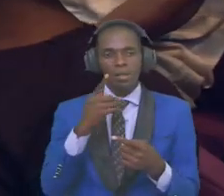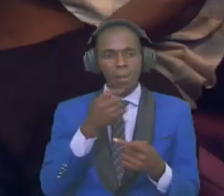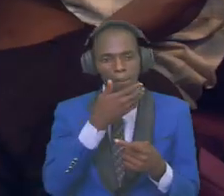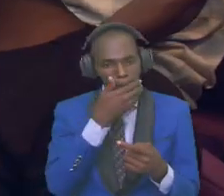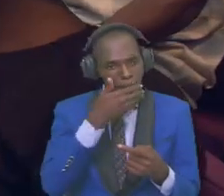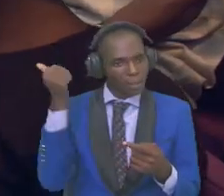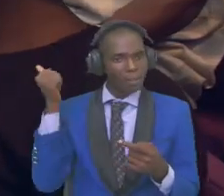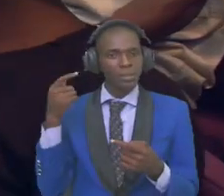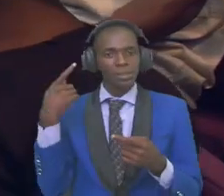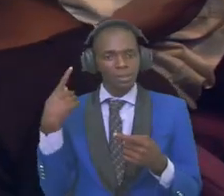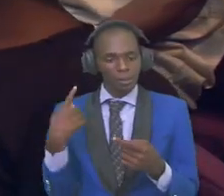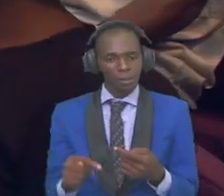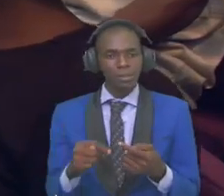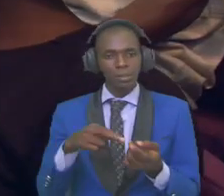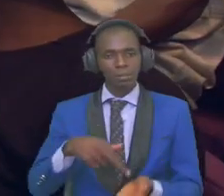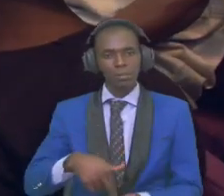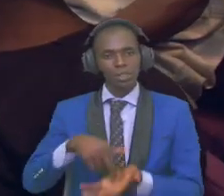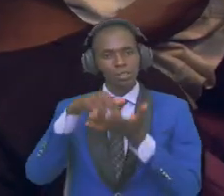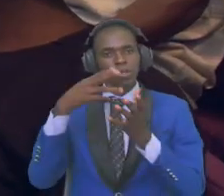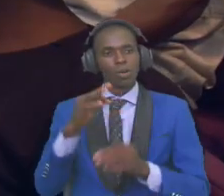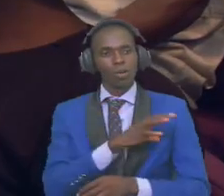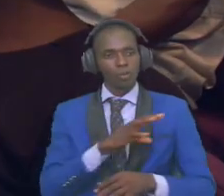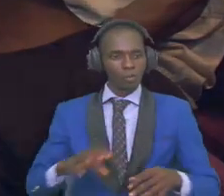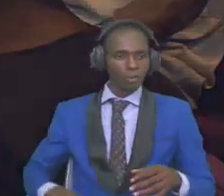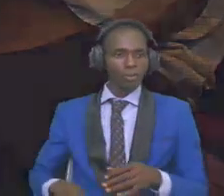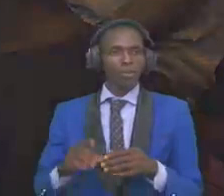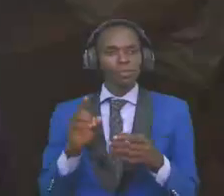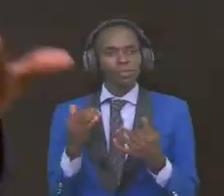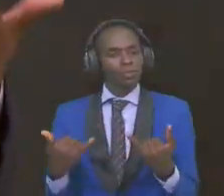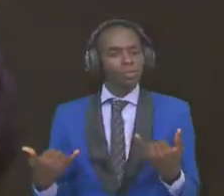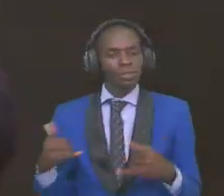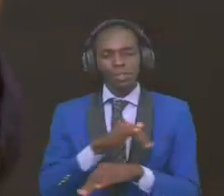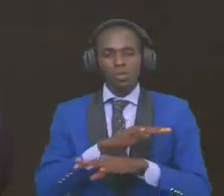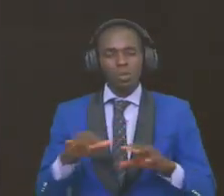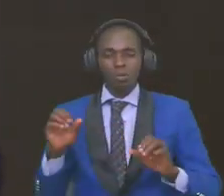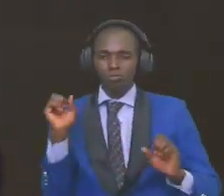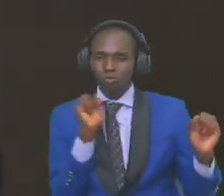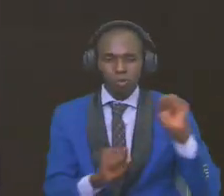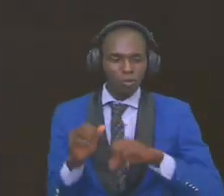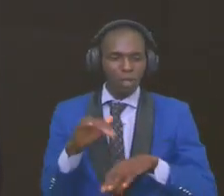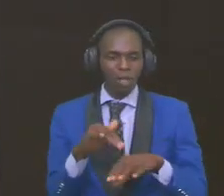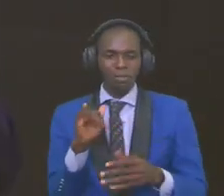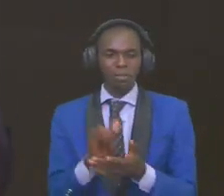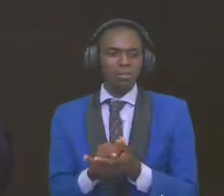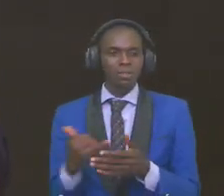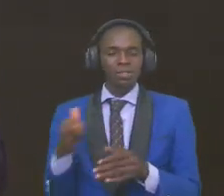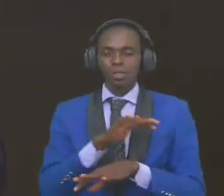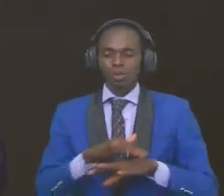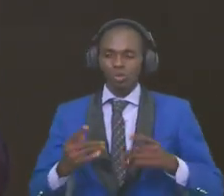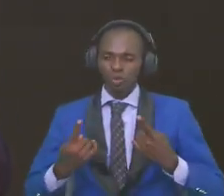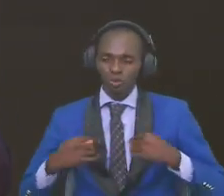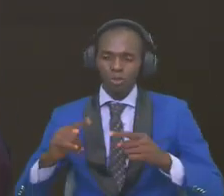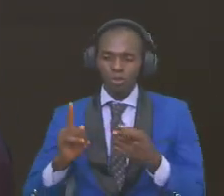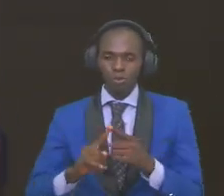best representative of Christ I can be. They don't strive at that. They don't aim